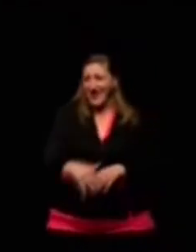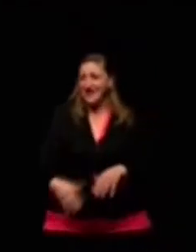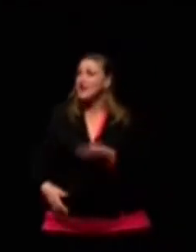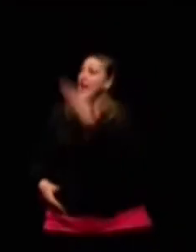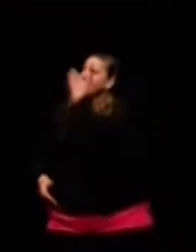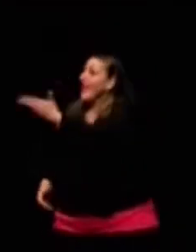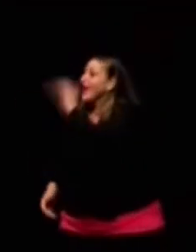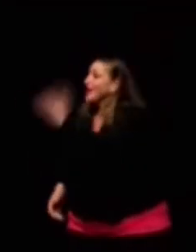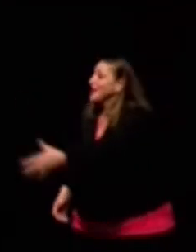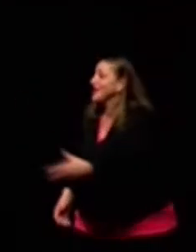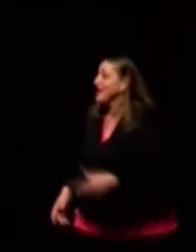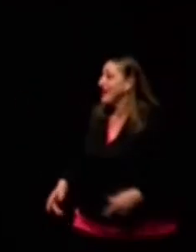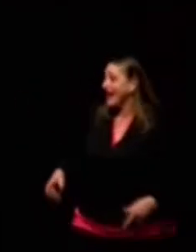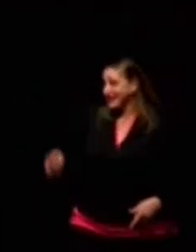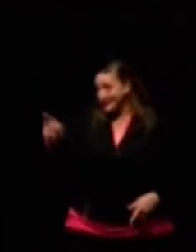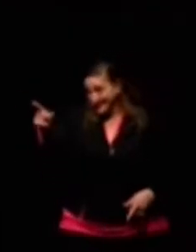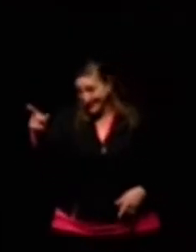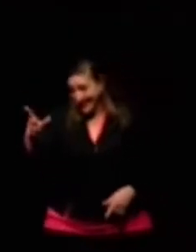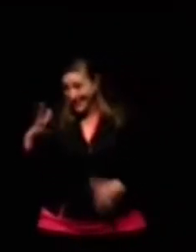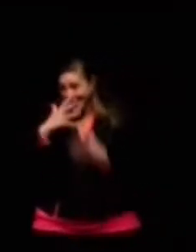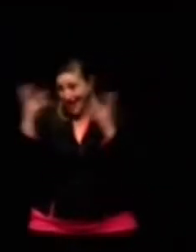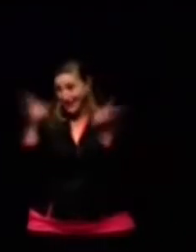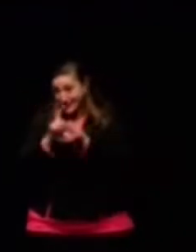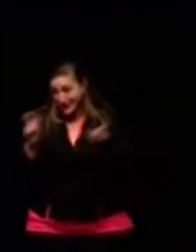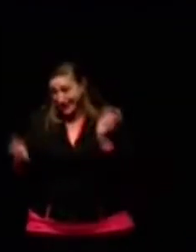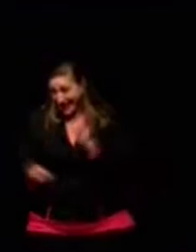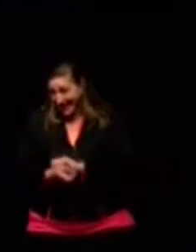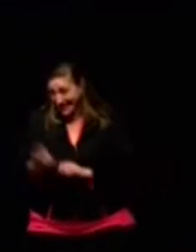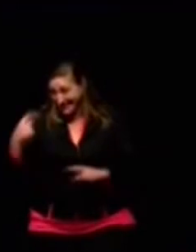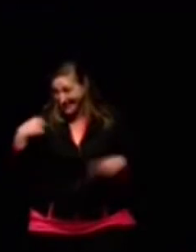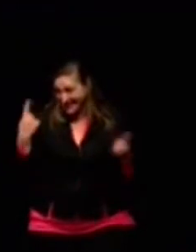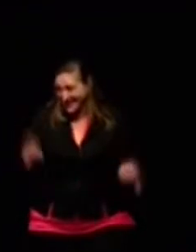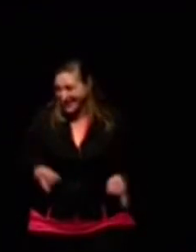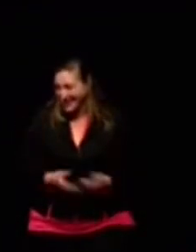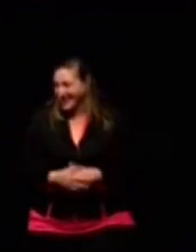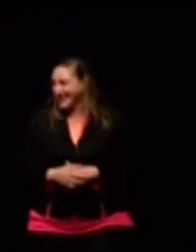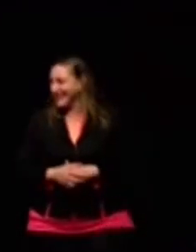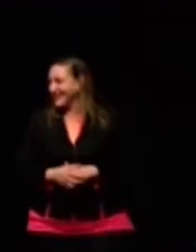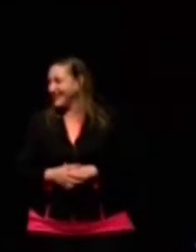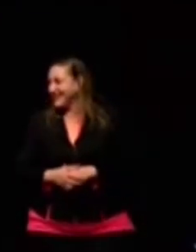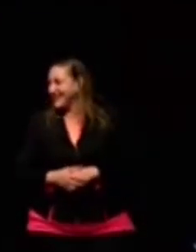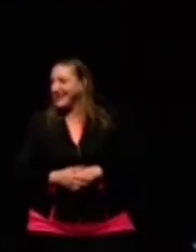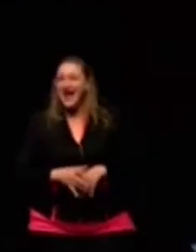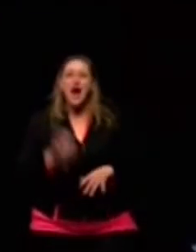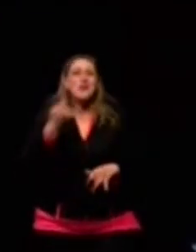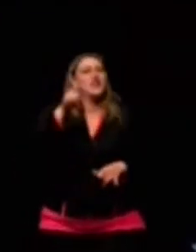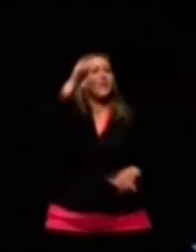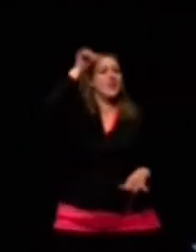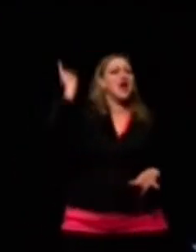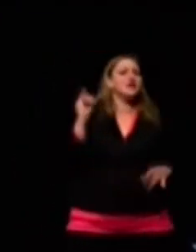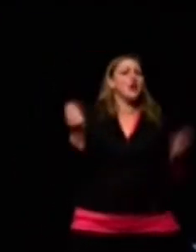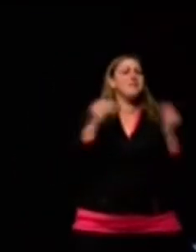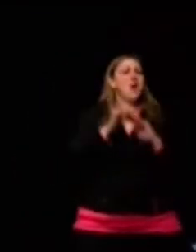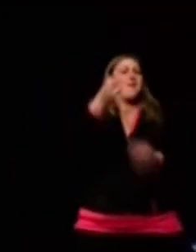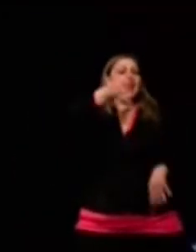Now a lot has changed. A lot has changed since then. I'm a little blonder.